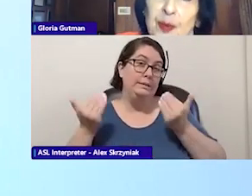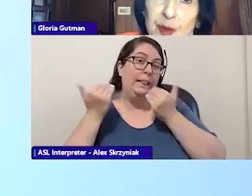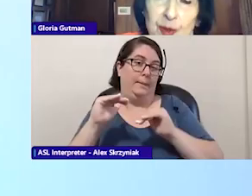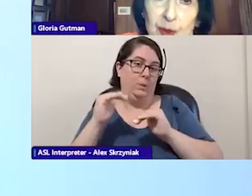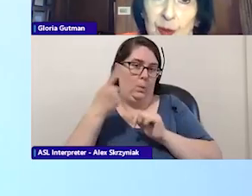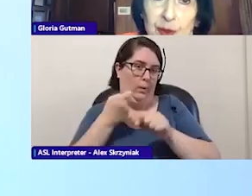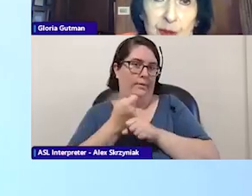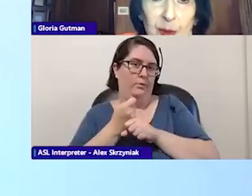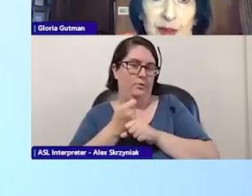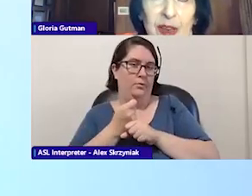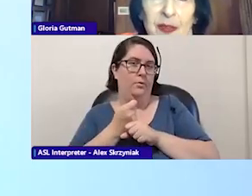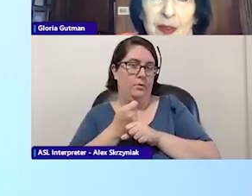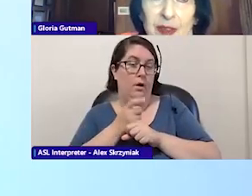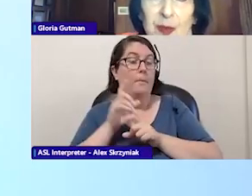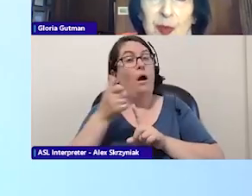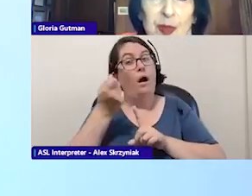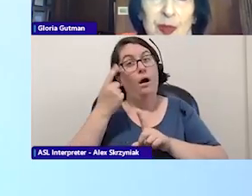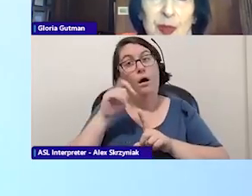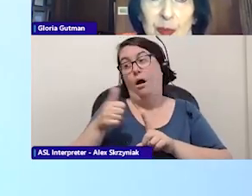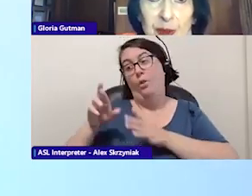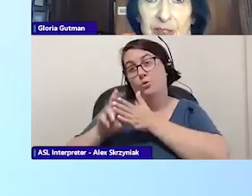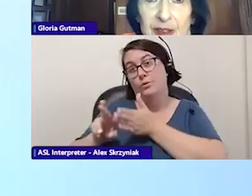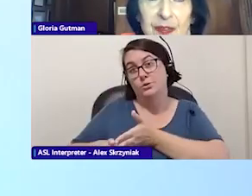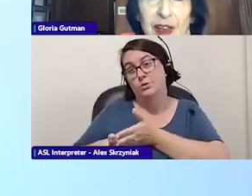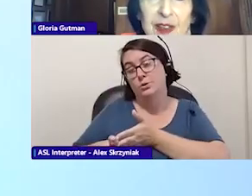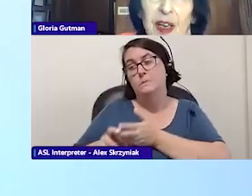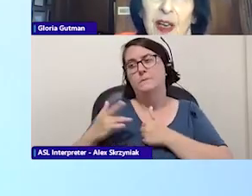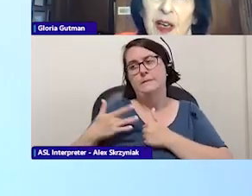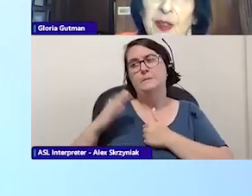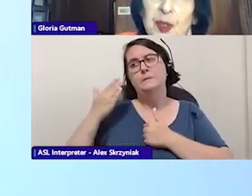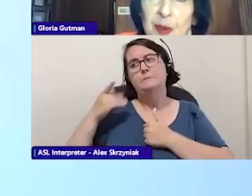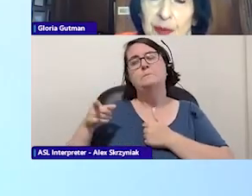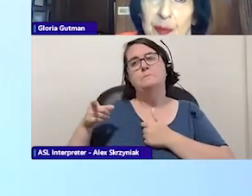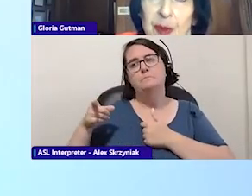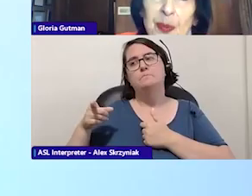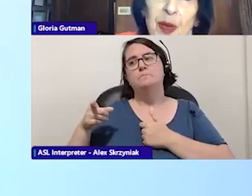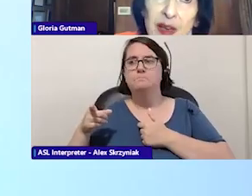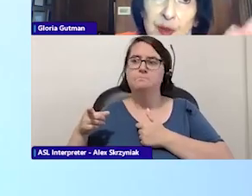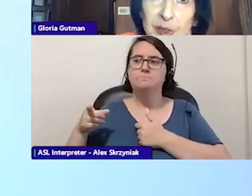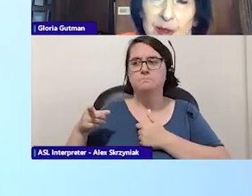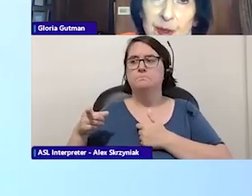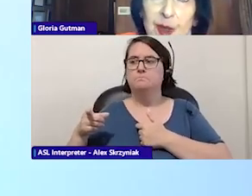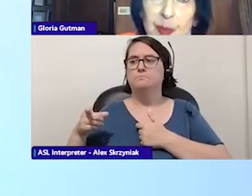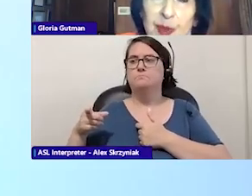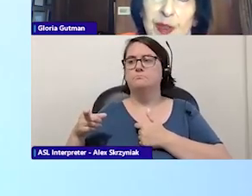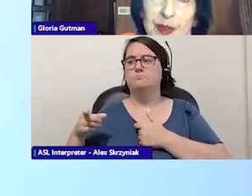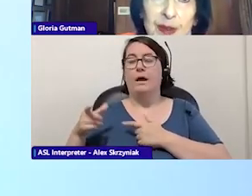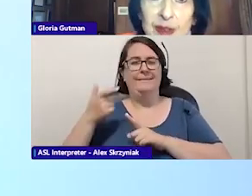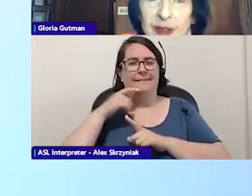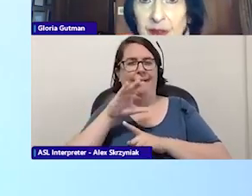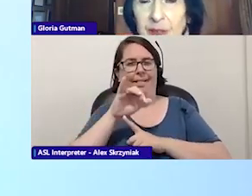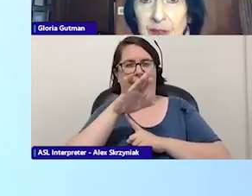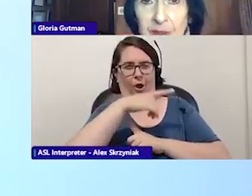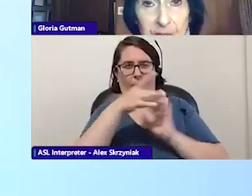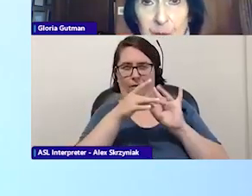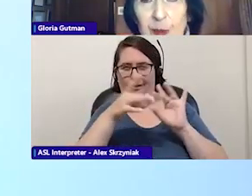other research that we're doing, there is reason to believe that some of the people, as Claire said, particularly